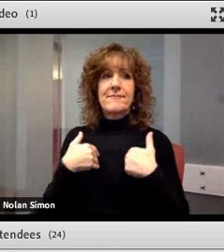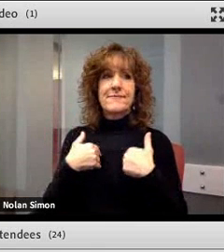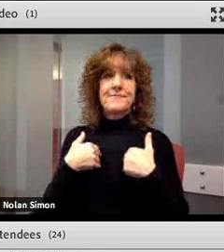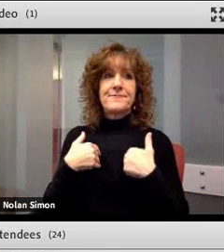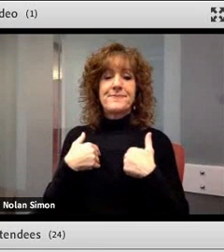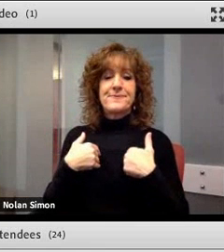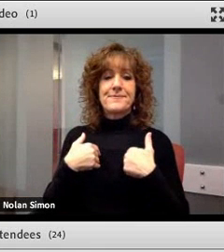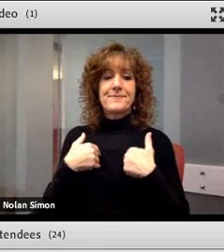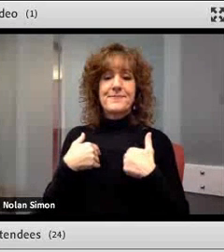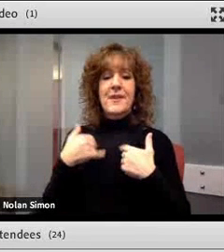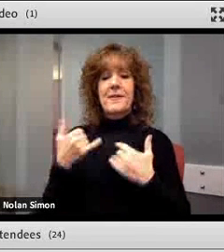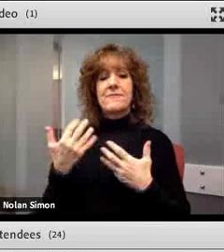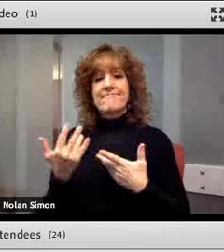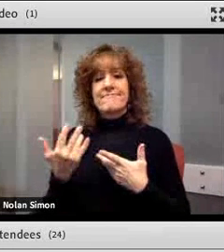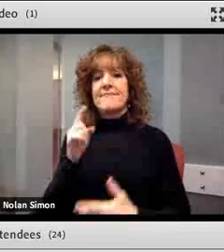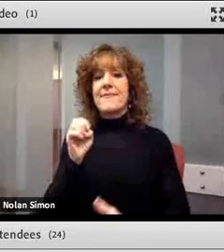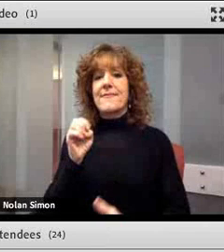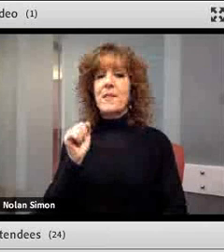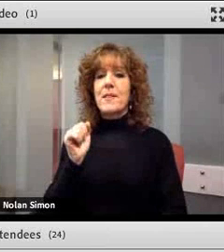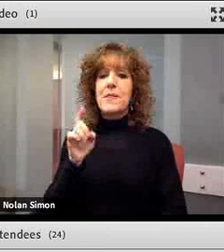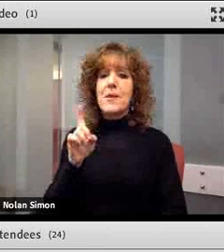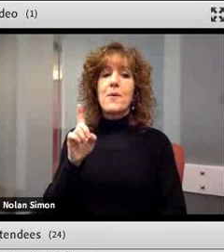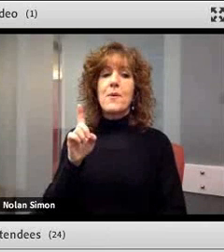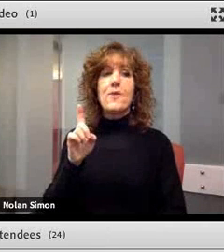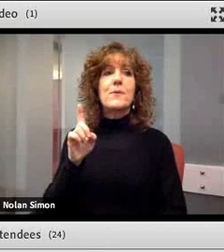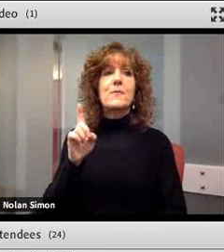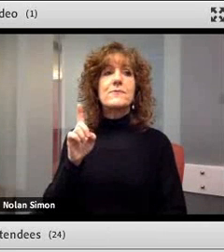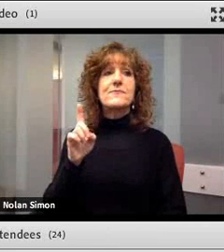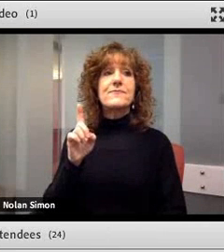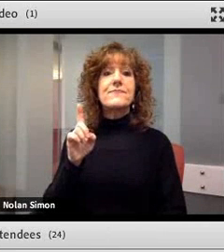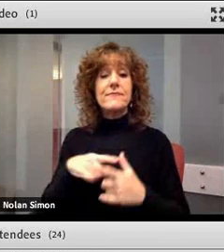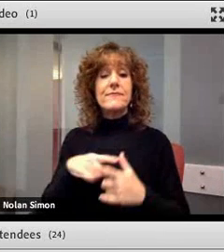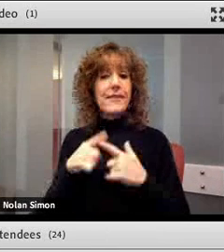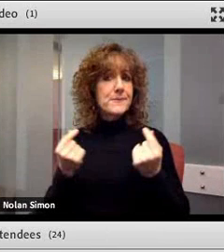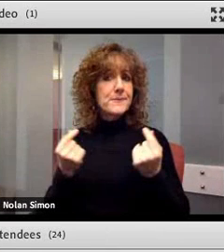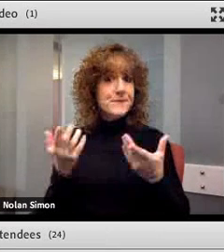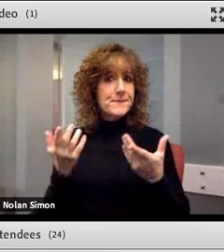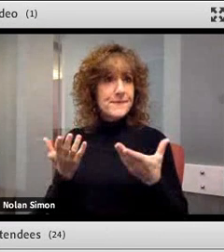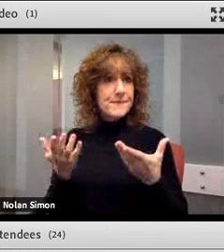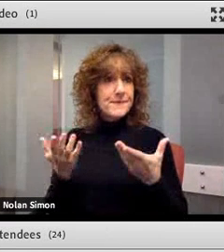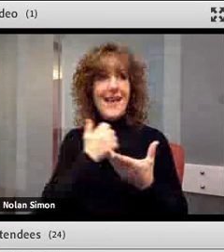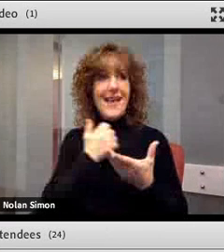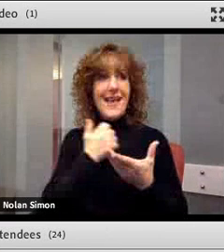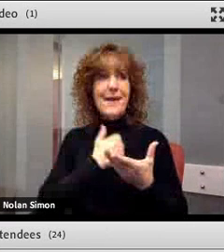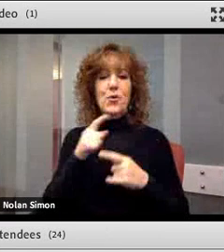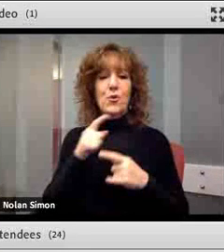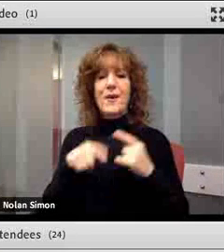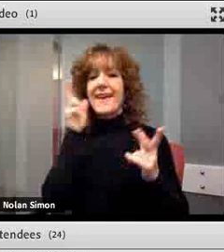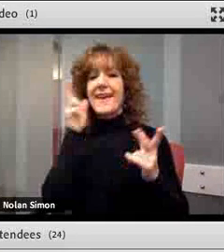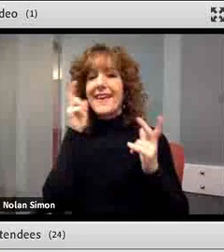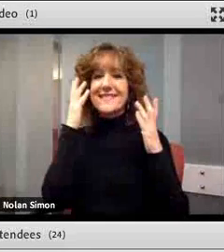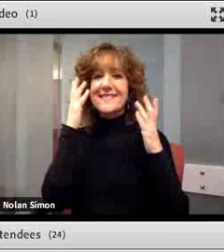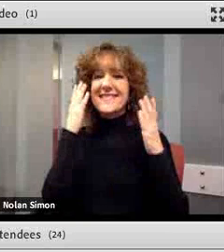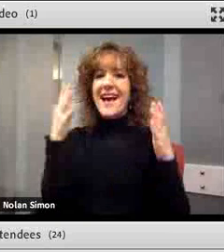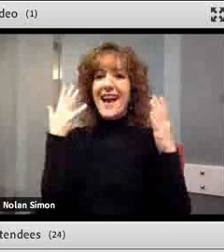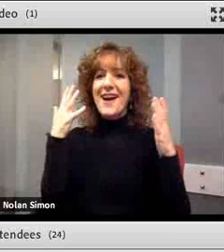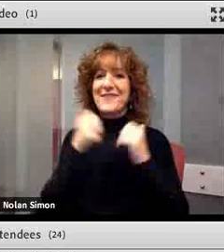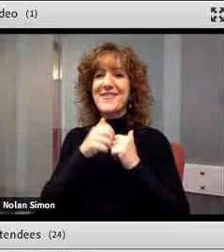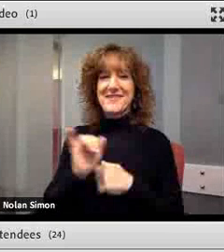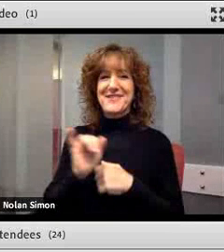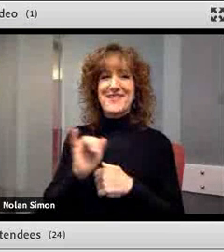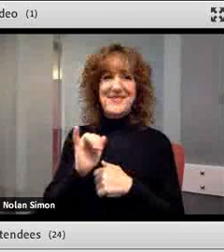So we're loading. Ooh. So then what we have to do, and I'm sorry you can't hear the sound with